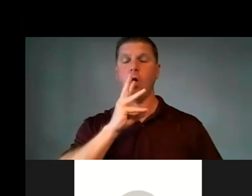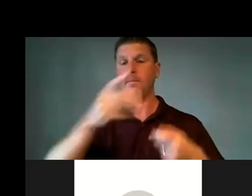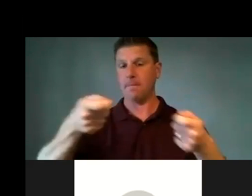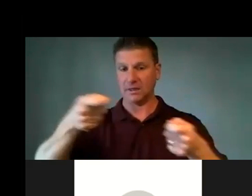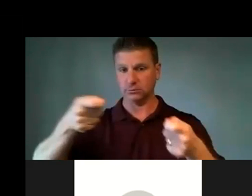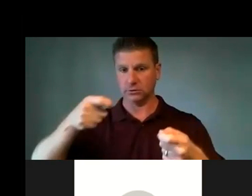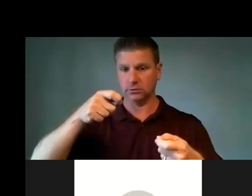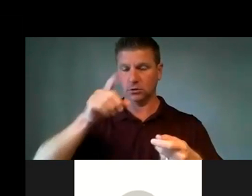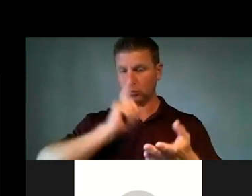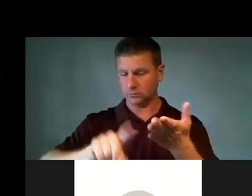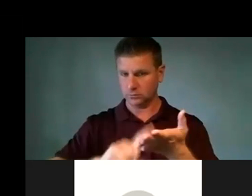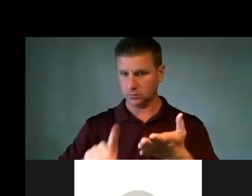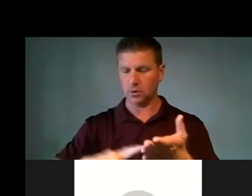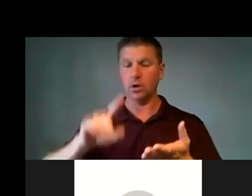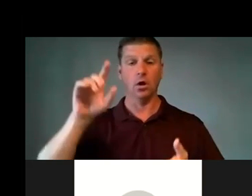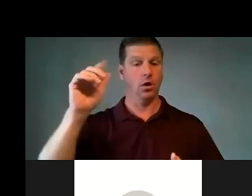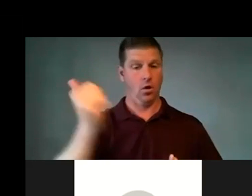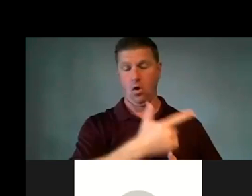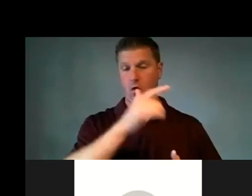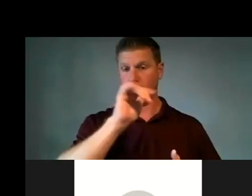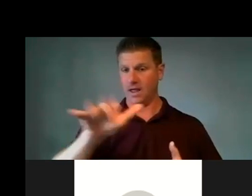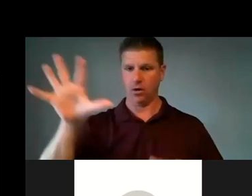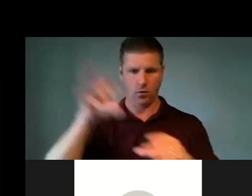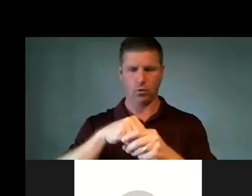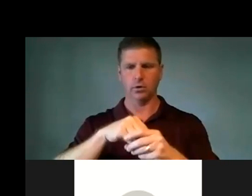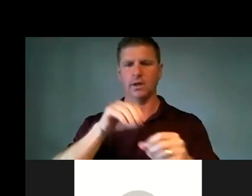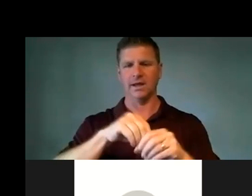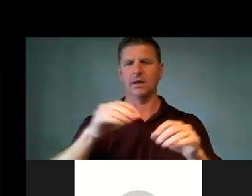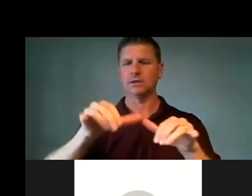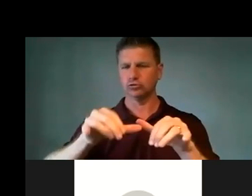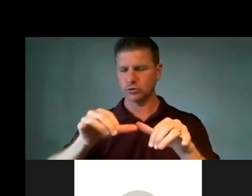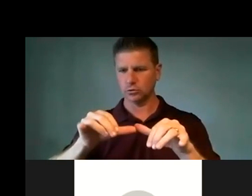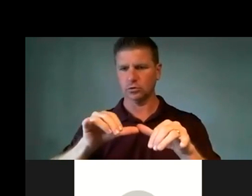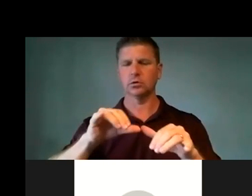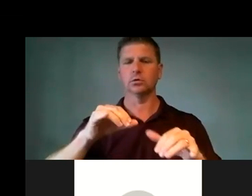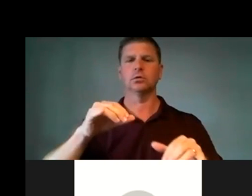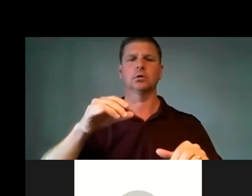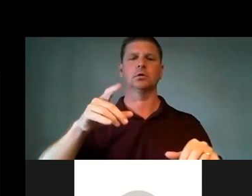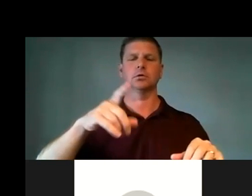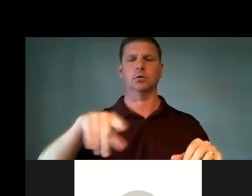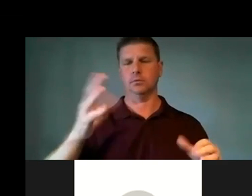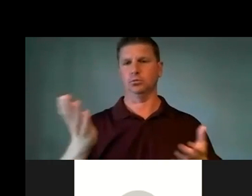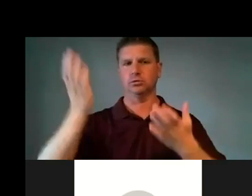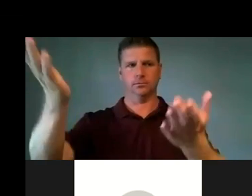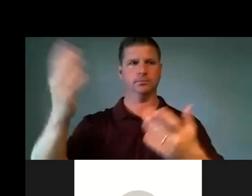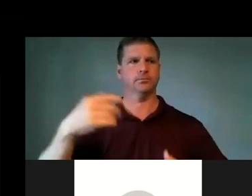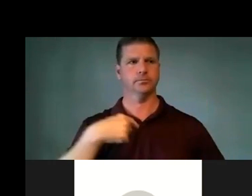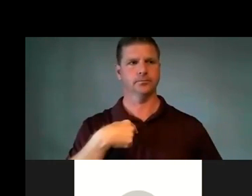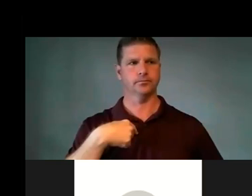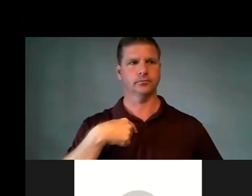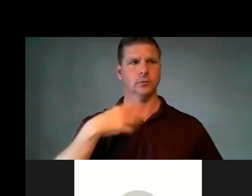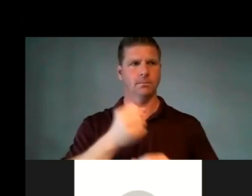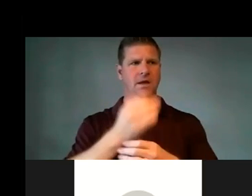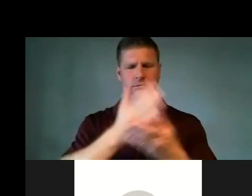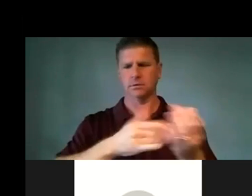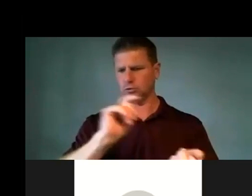and all that will be incorporated into the next stage of engineering and design and presented. We will also, we've made a few changes